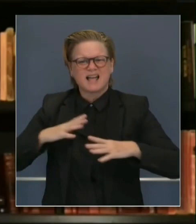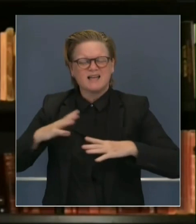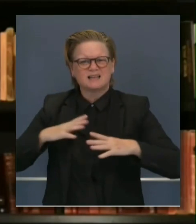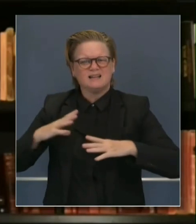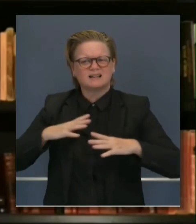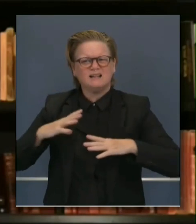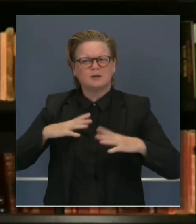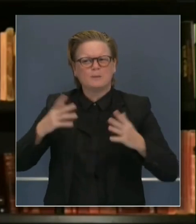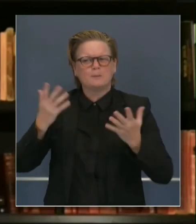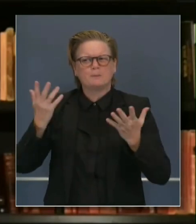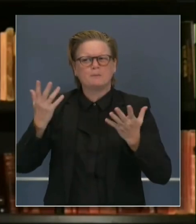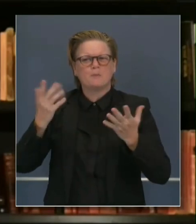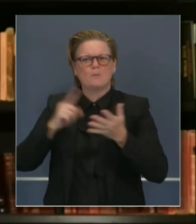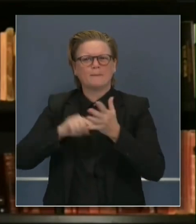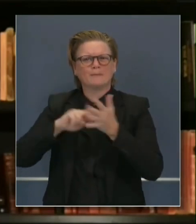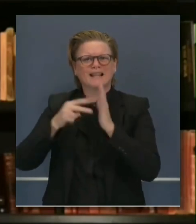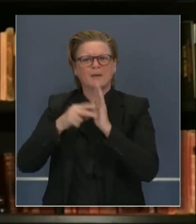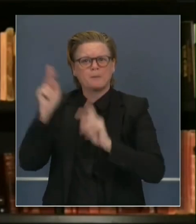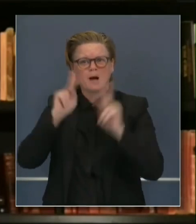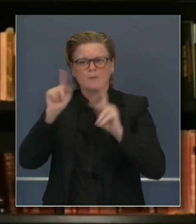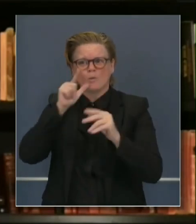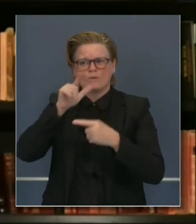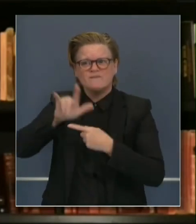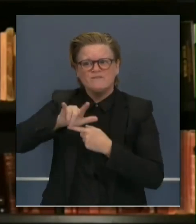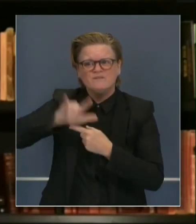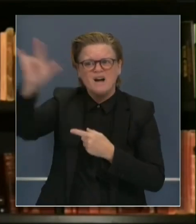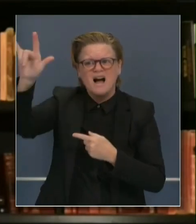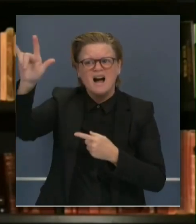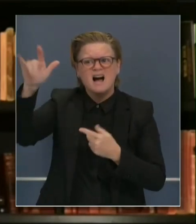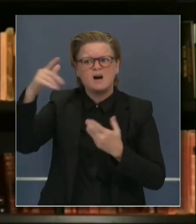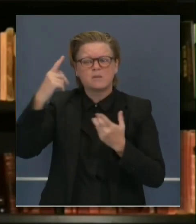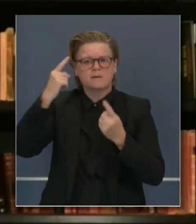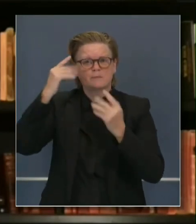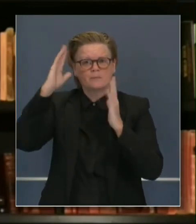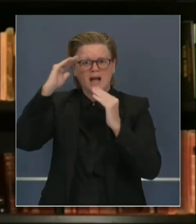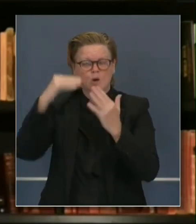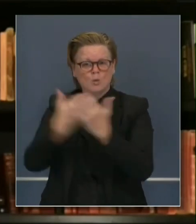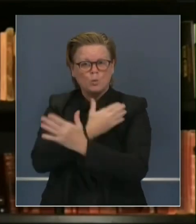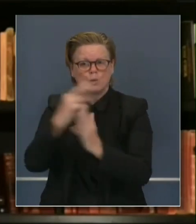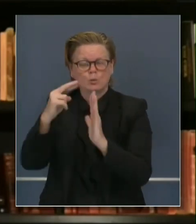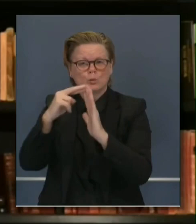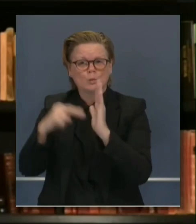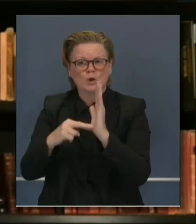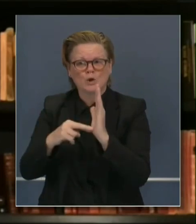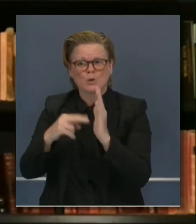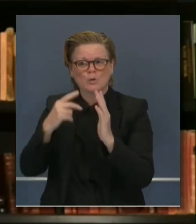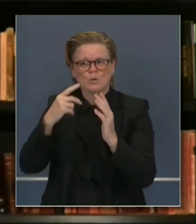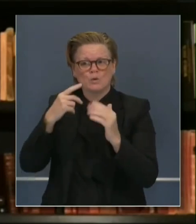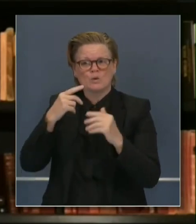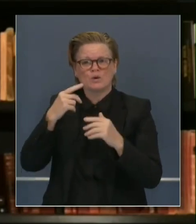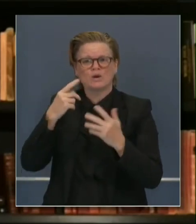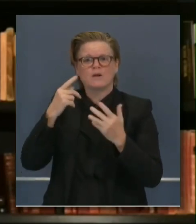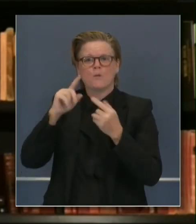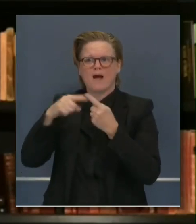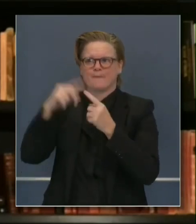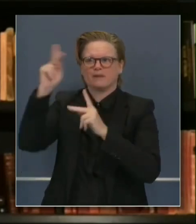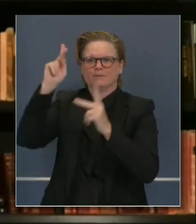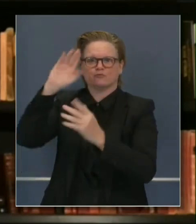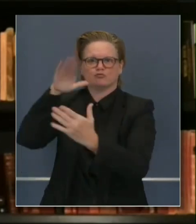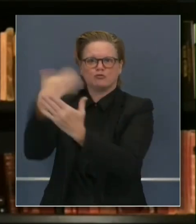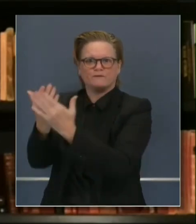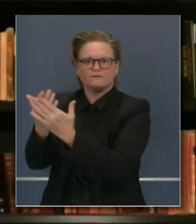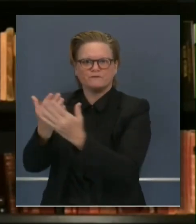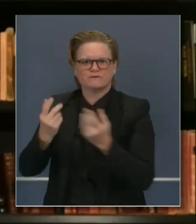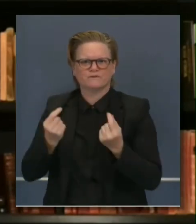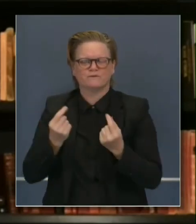planning to fly in and out of state? Can we expect any new guidelines to be implemented upon their arrival? Well, we put out guidelines